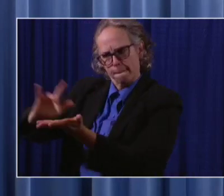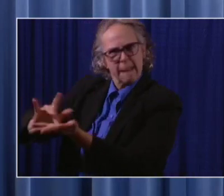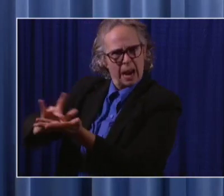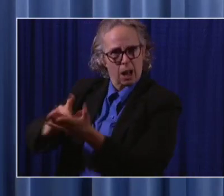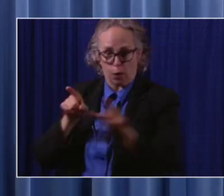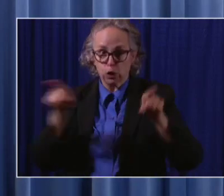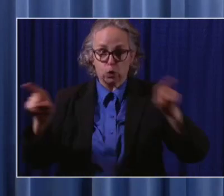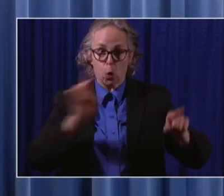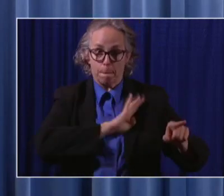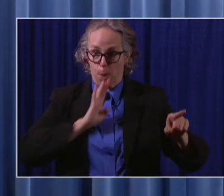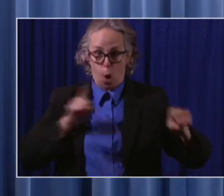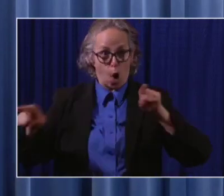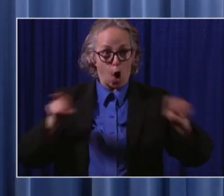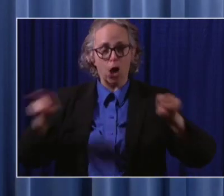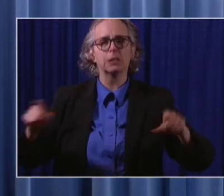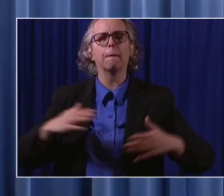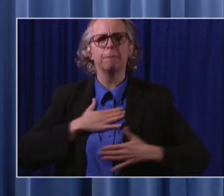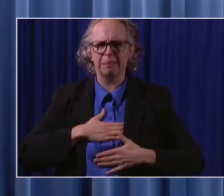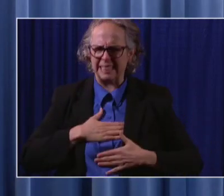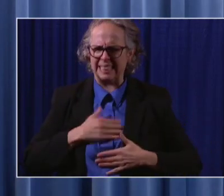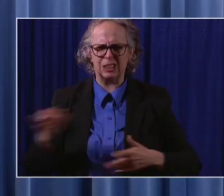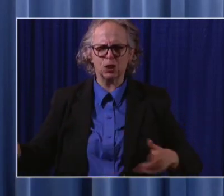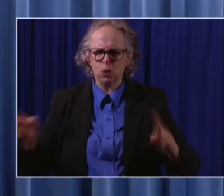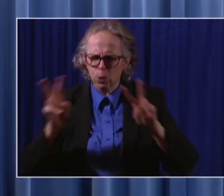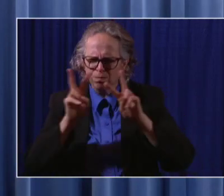this issue.